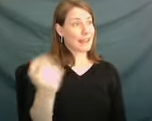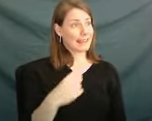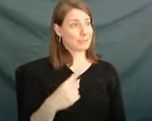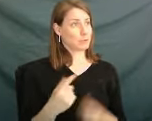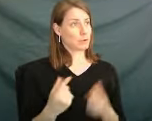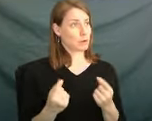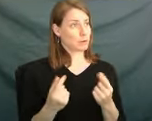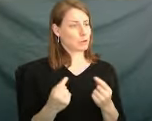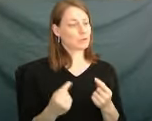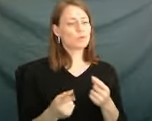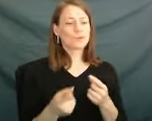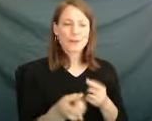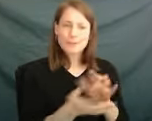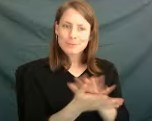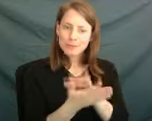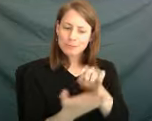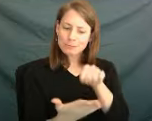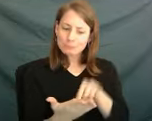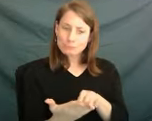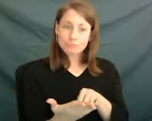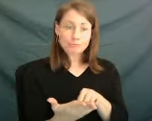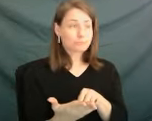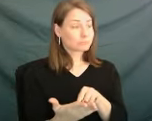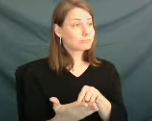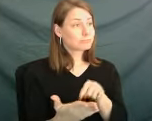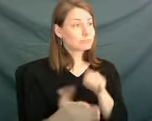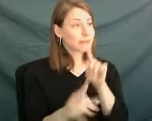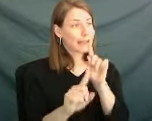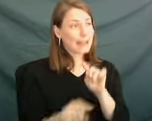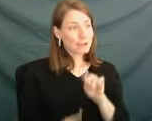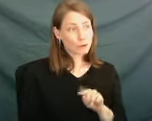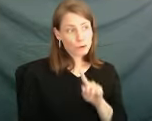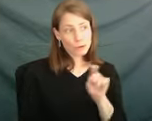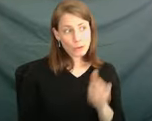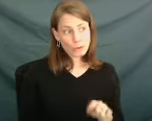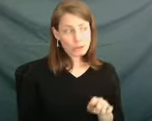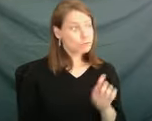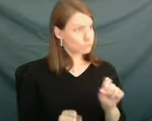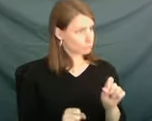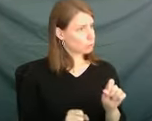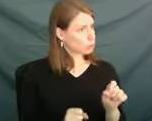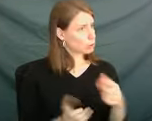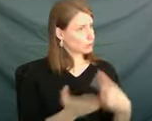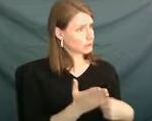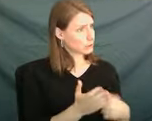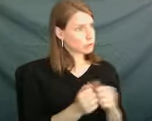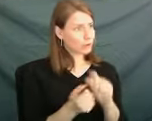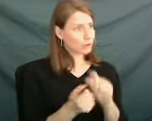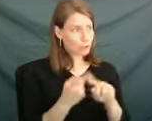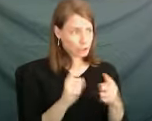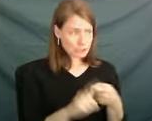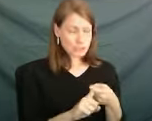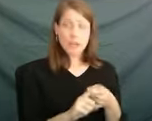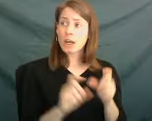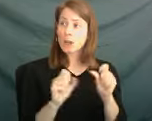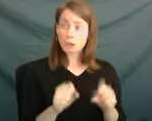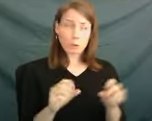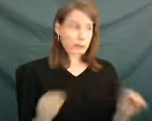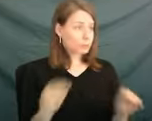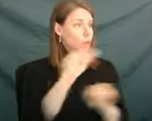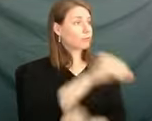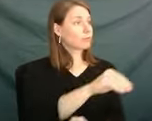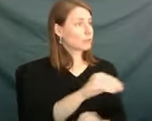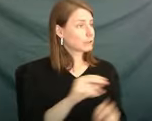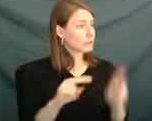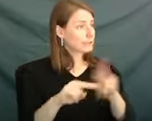to who you want, okay? You can even get up and go to someone else in the room as long as you do the work. By the end of the lesson, I'll have expected everyone to at least find out what numbers 1